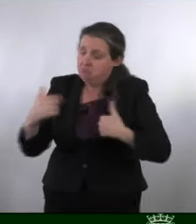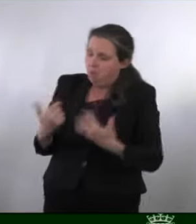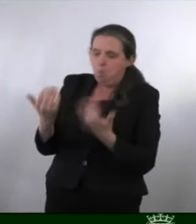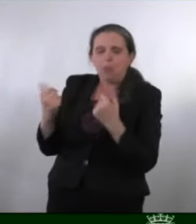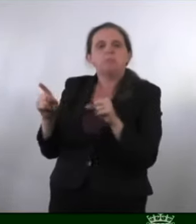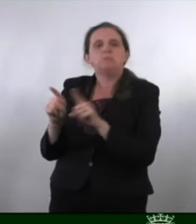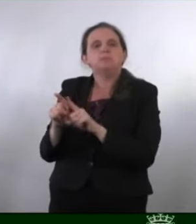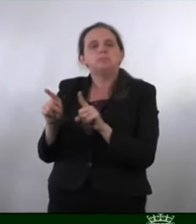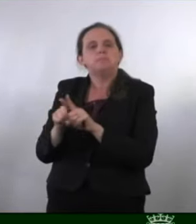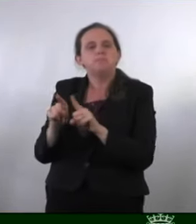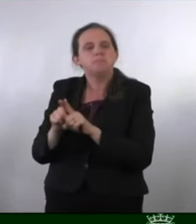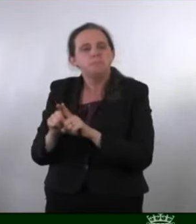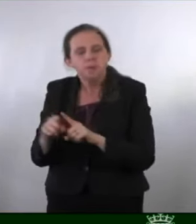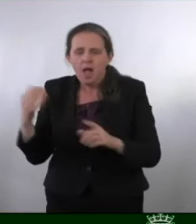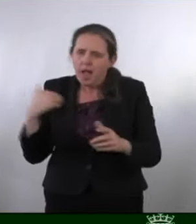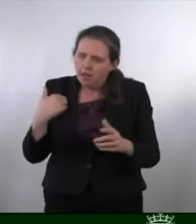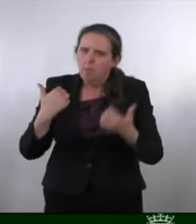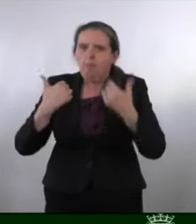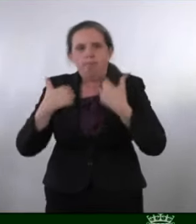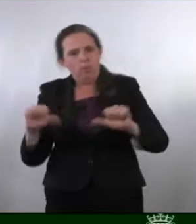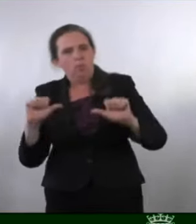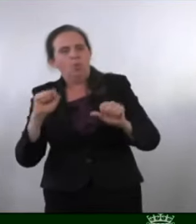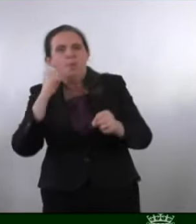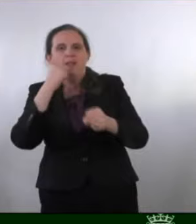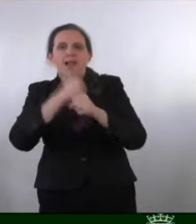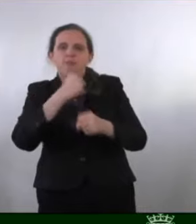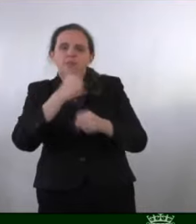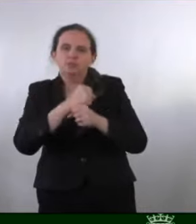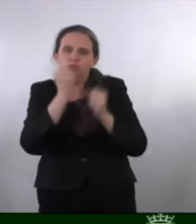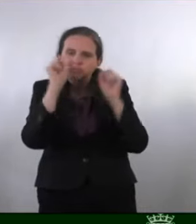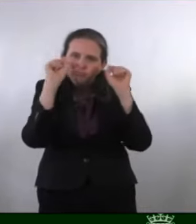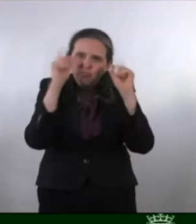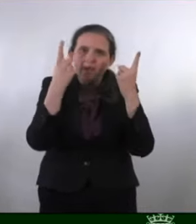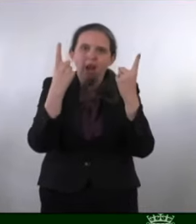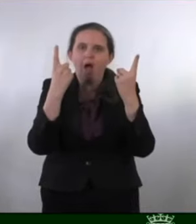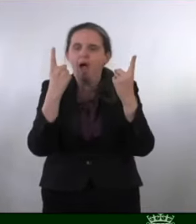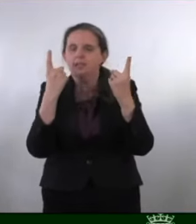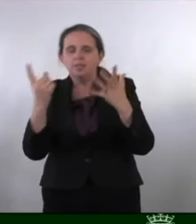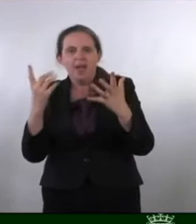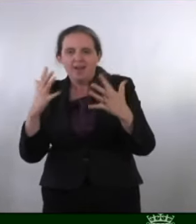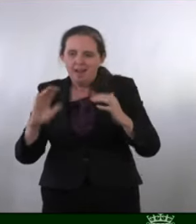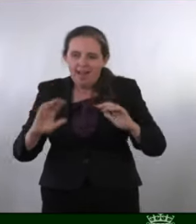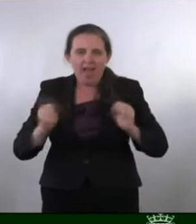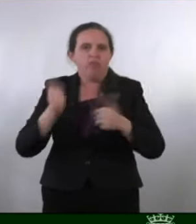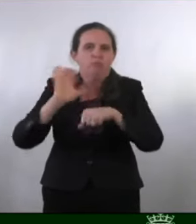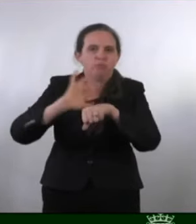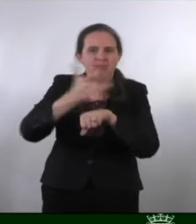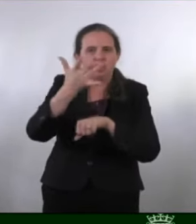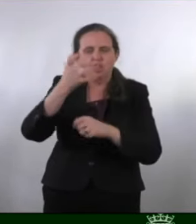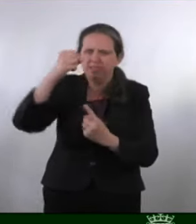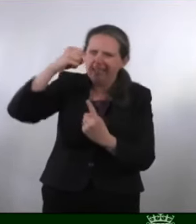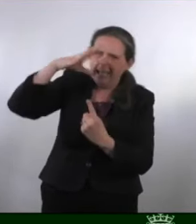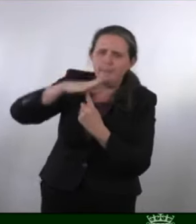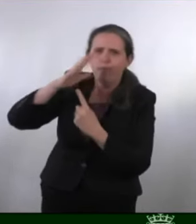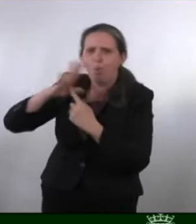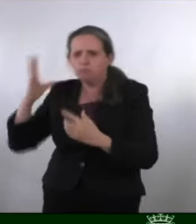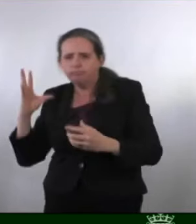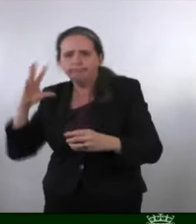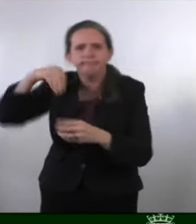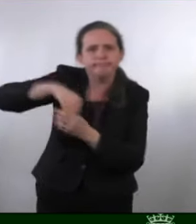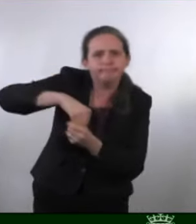finally recognised that local health and public health professionals are essential to the successful tackling of